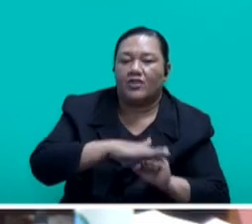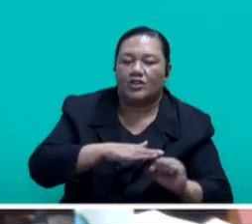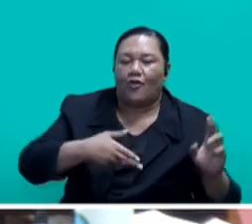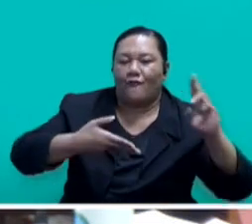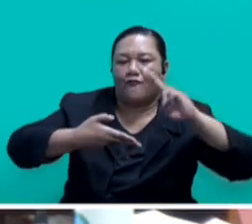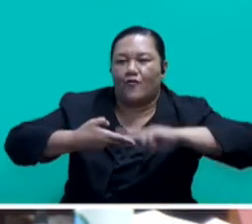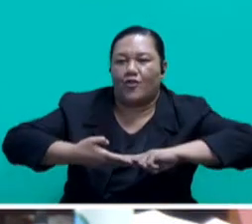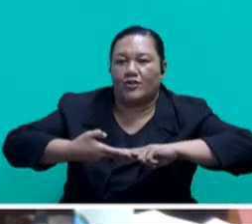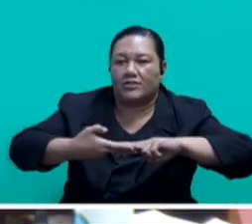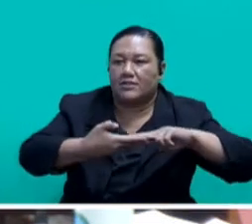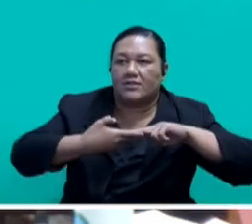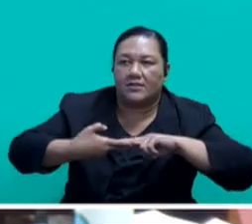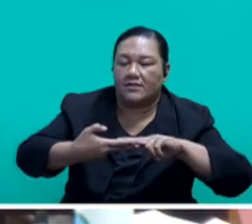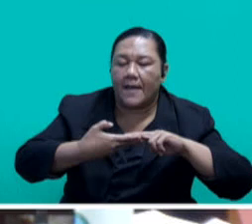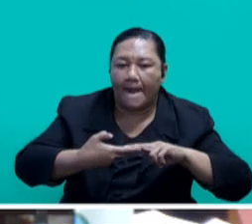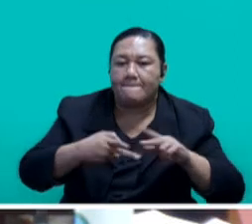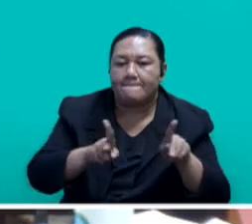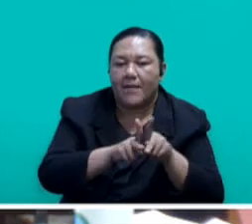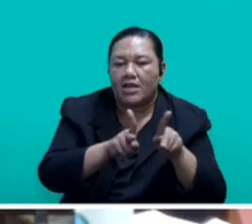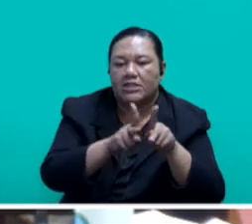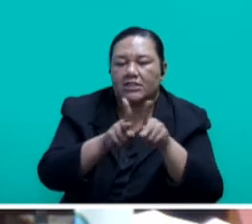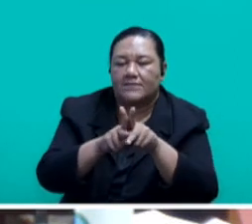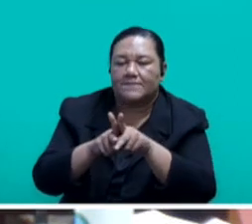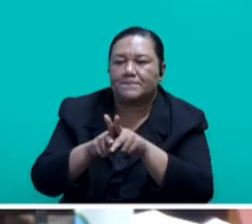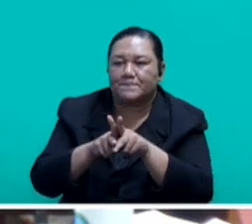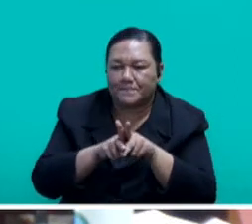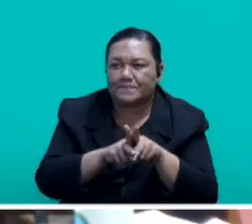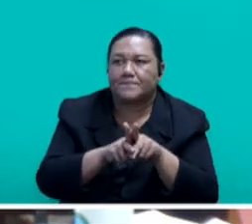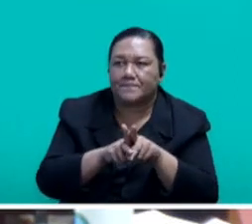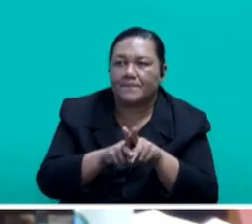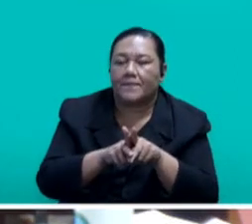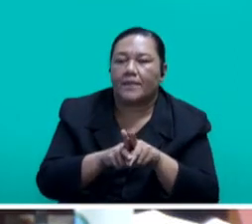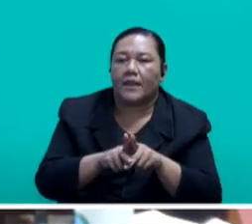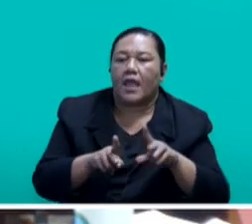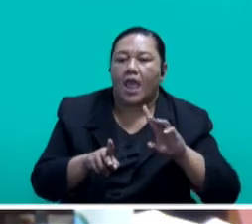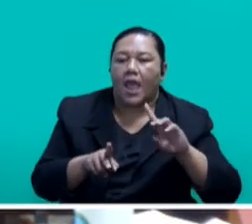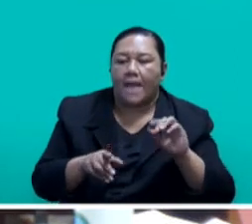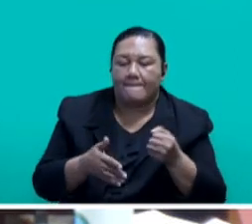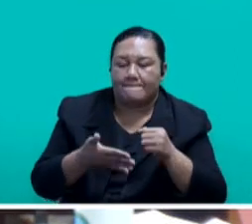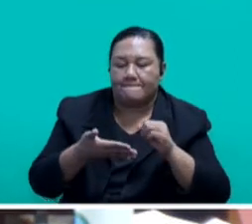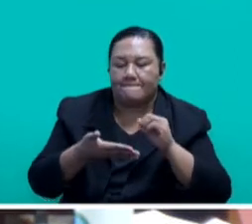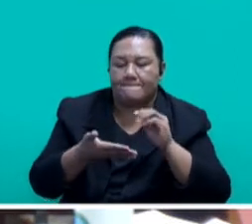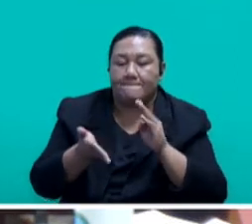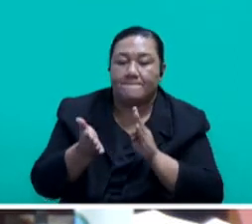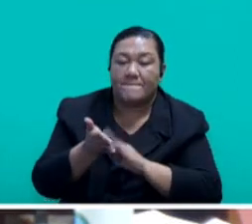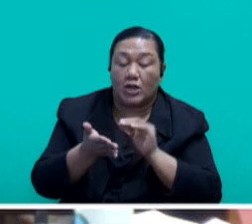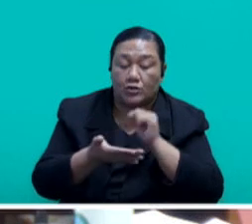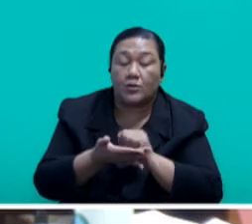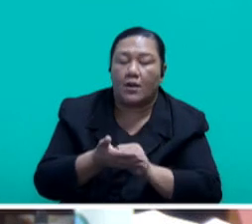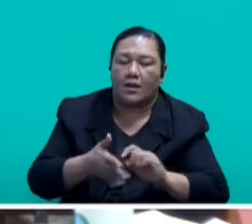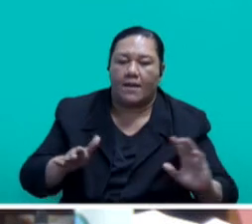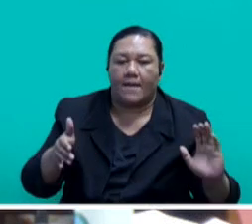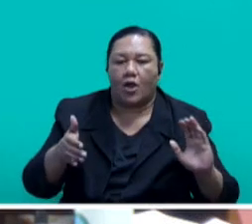unity, bipartisanship and mutual collaboration. On the outset of